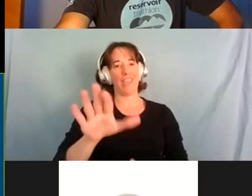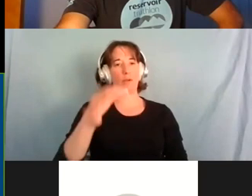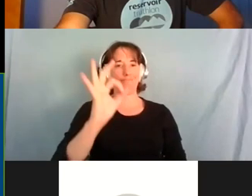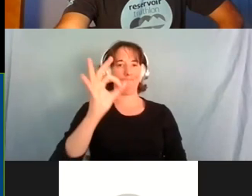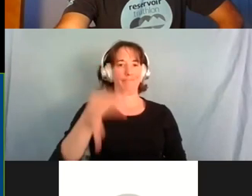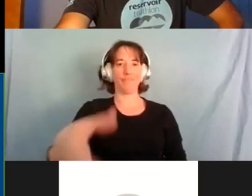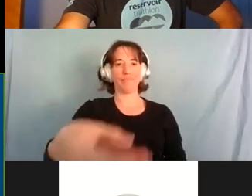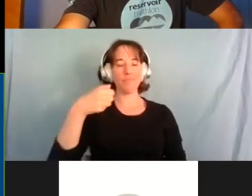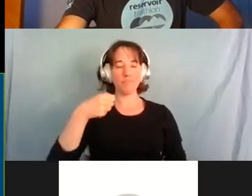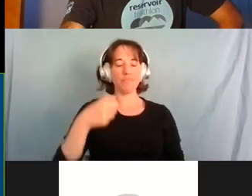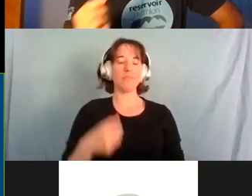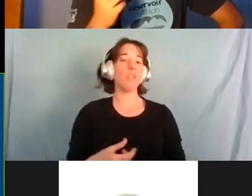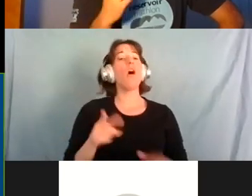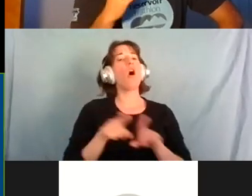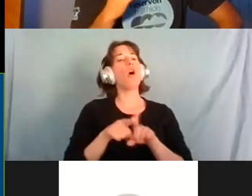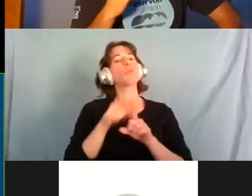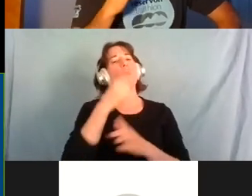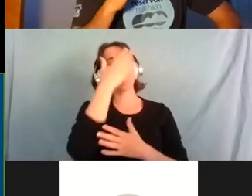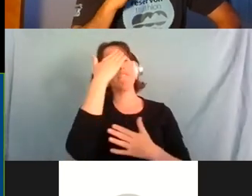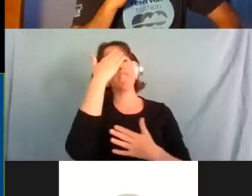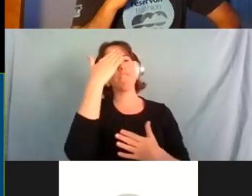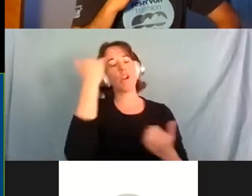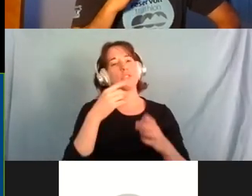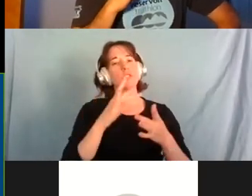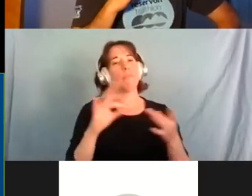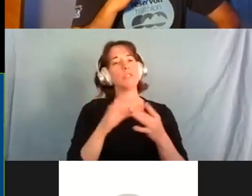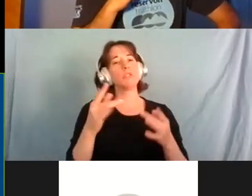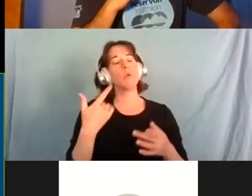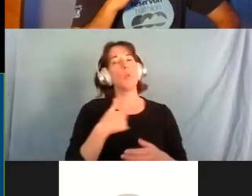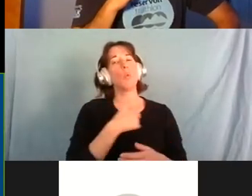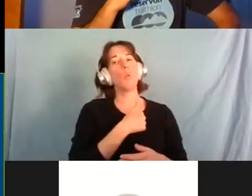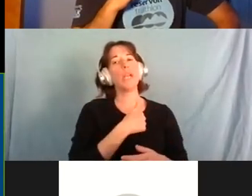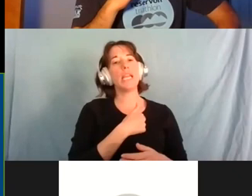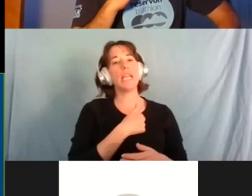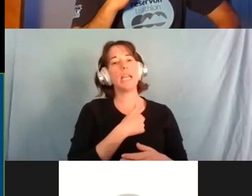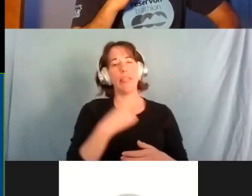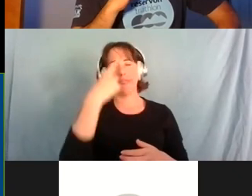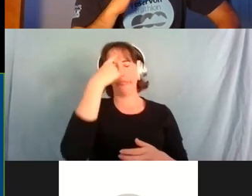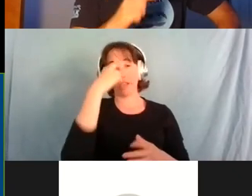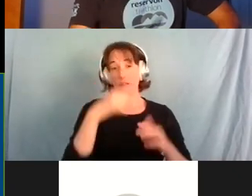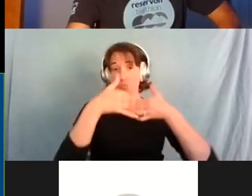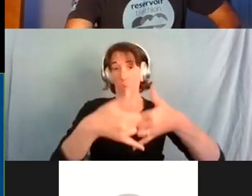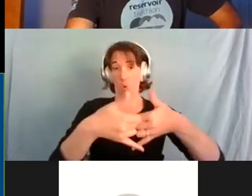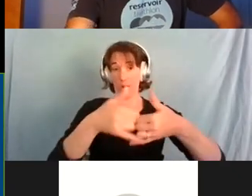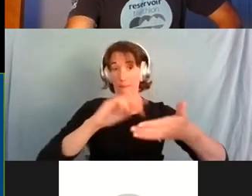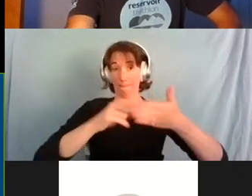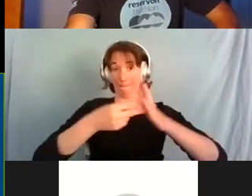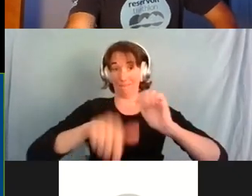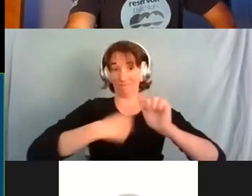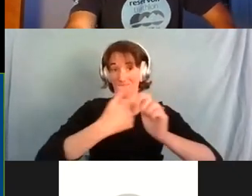give reward a lot of positive connotations, but in the world of reinforcement learning,